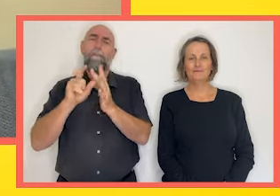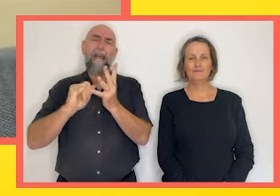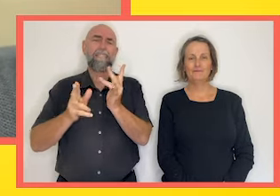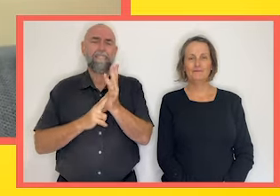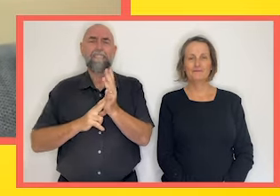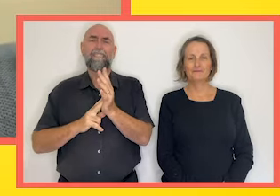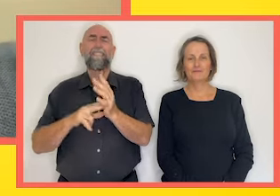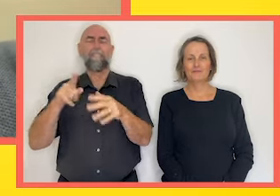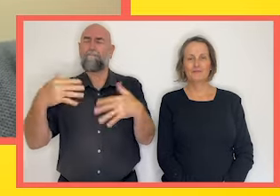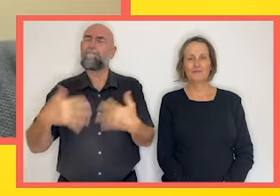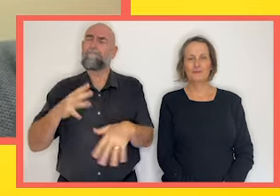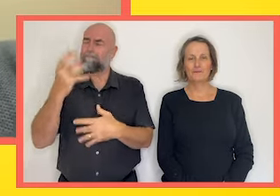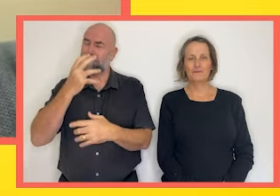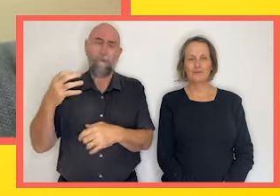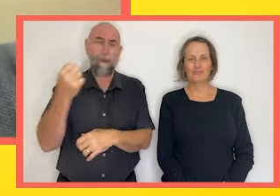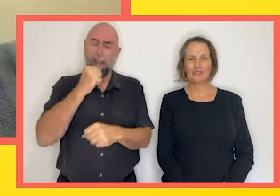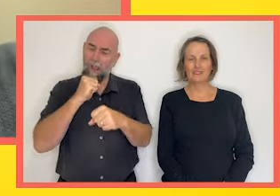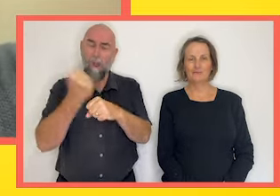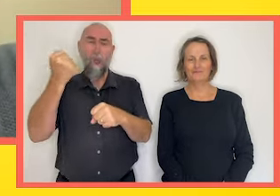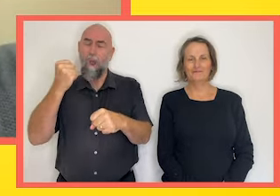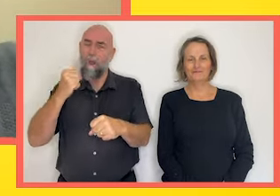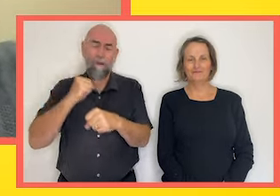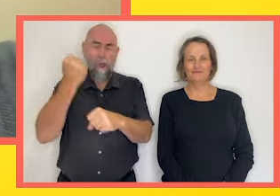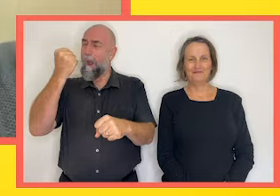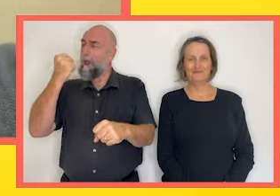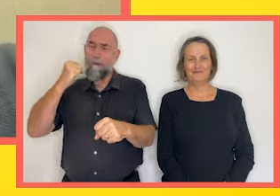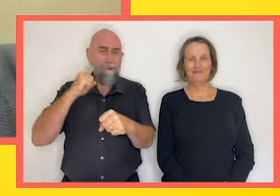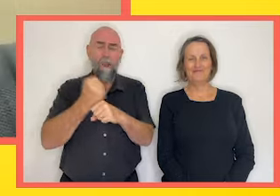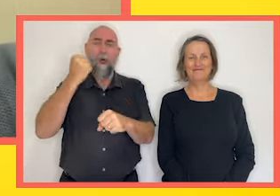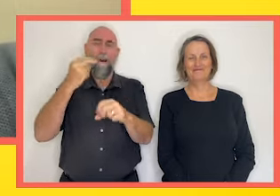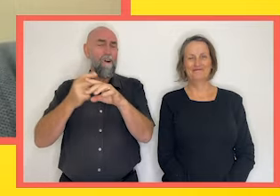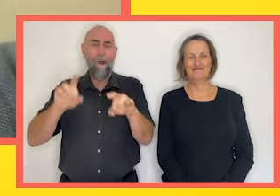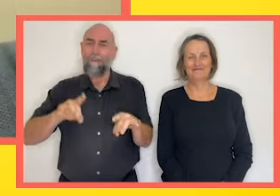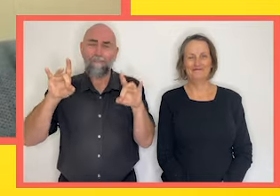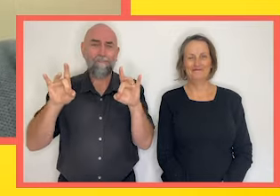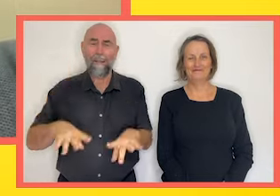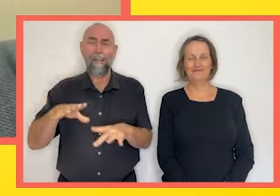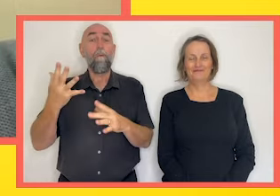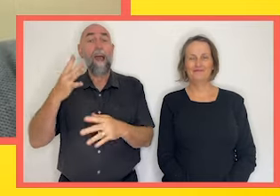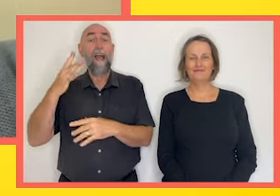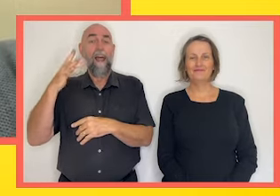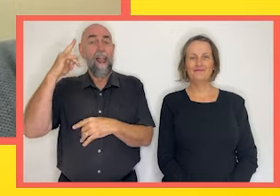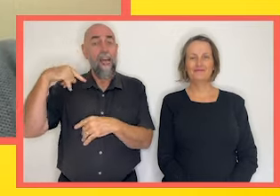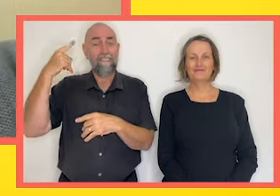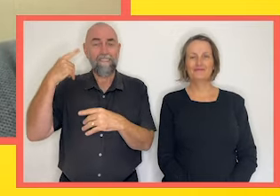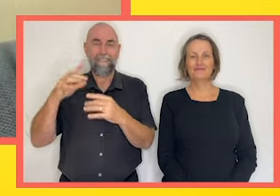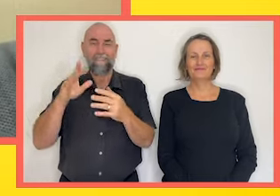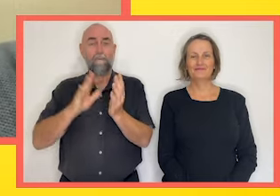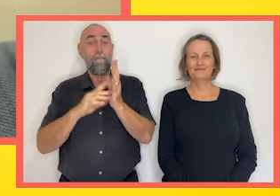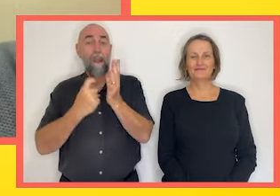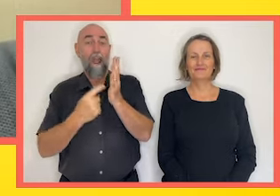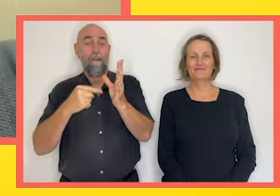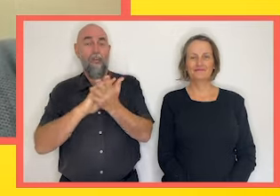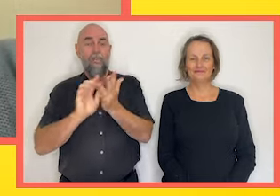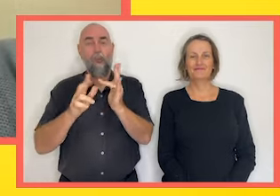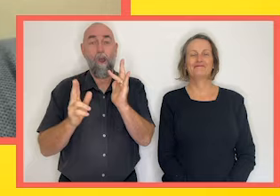Rosario. She has came home with gold for Australia in the London Marathon, one of the marathon